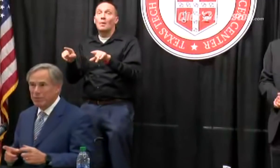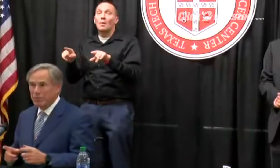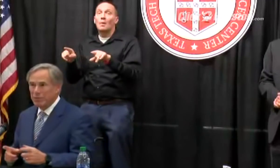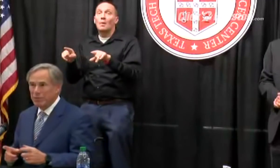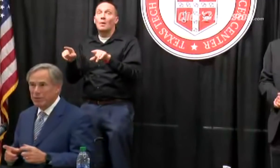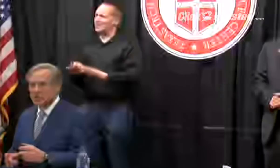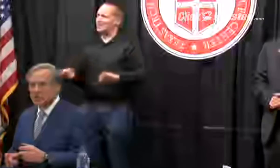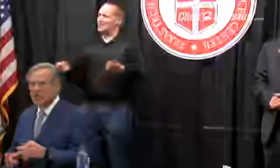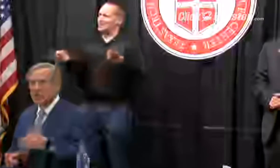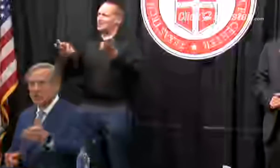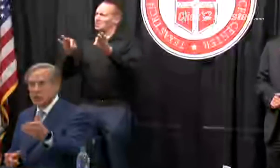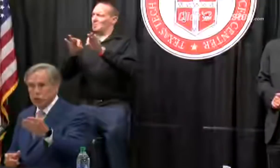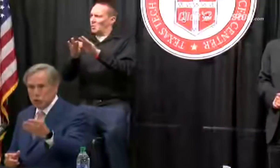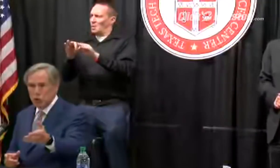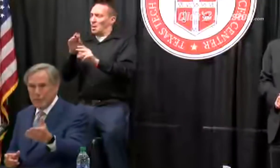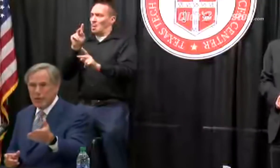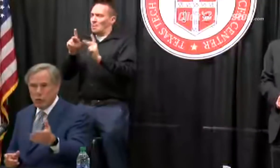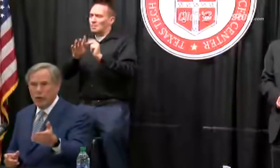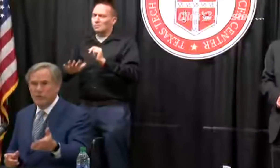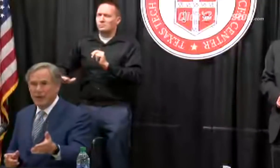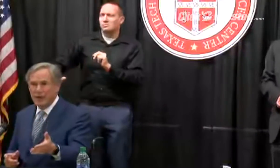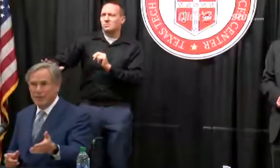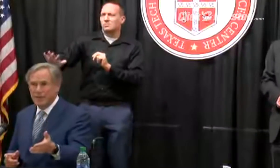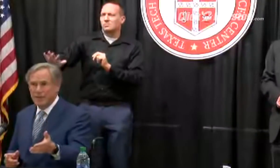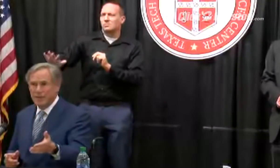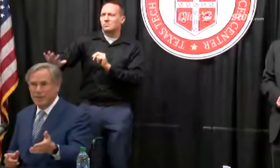public to understand that you may